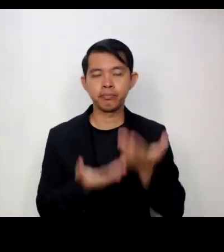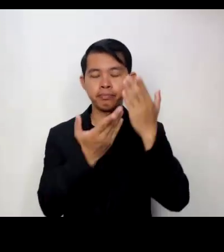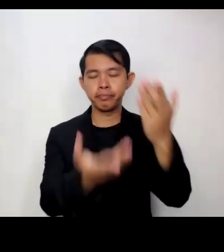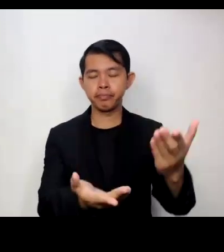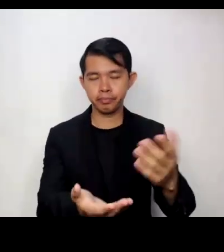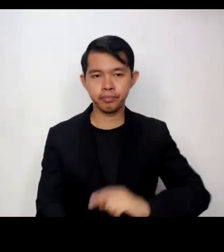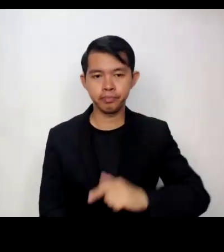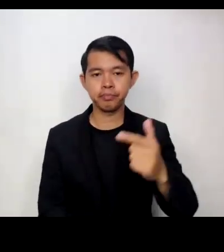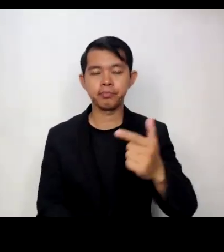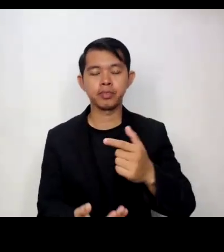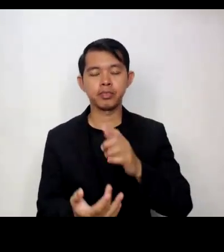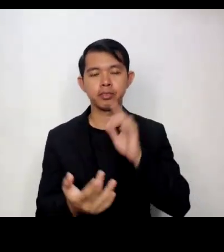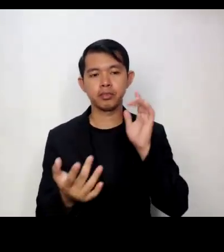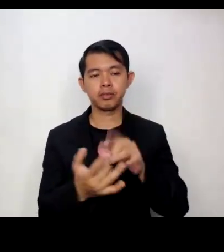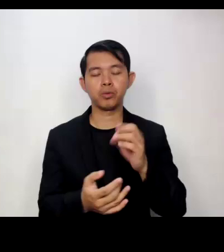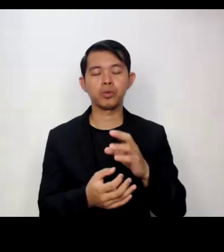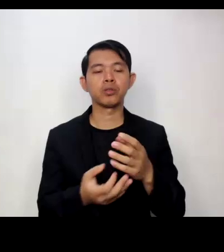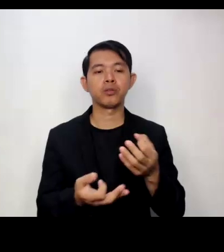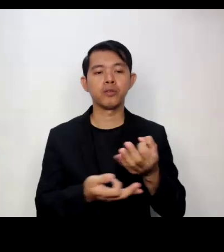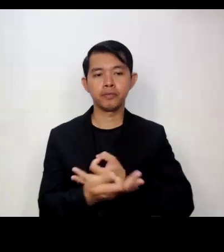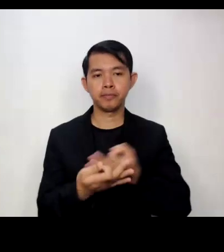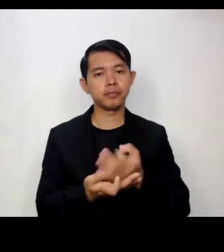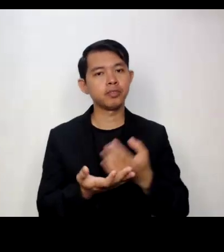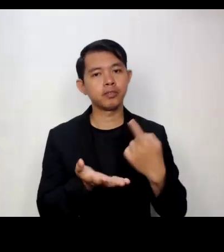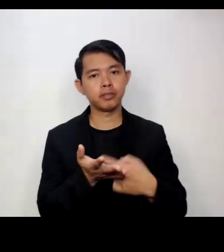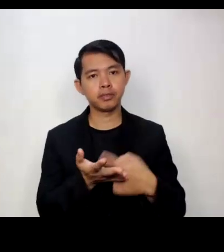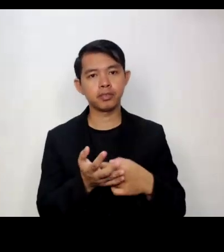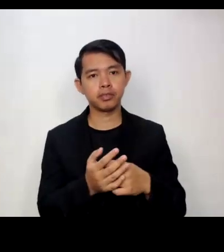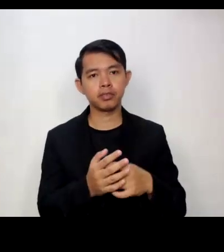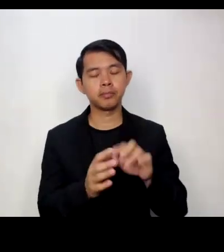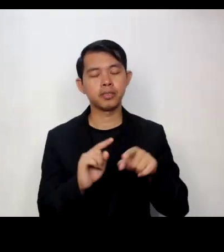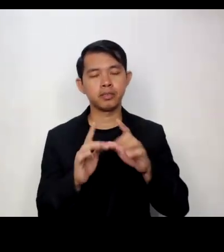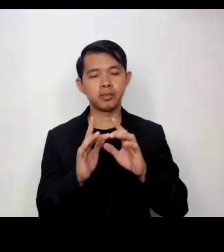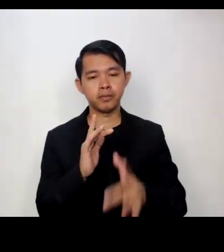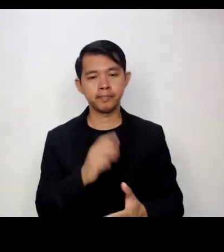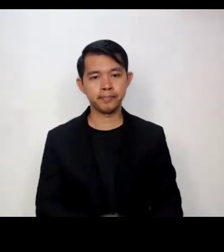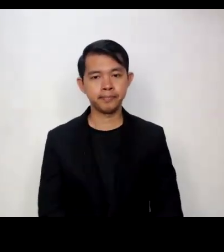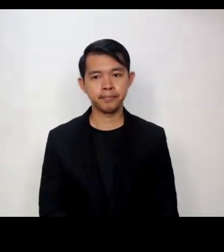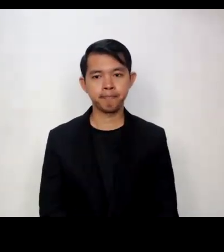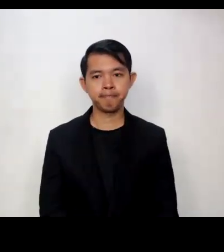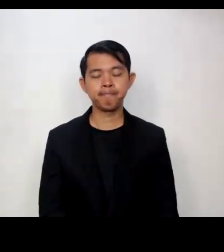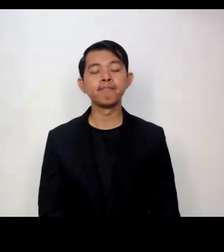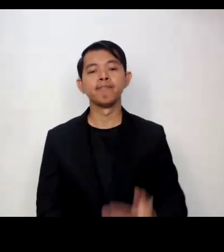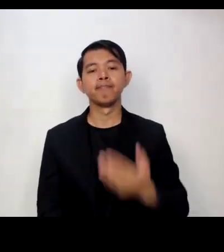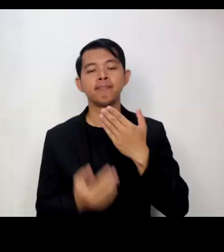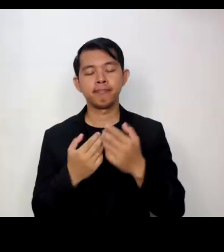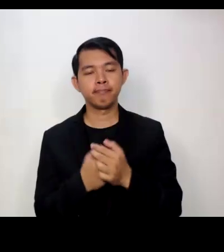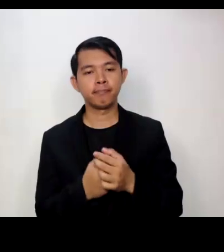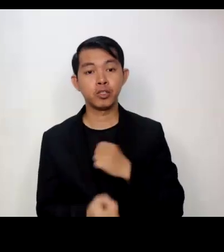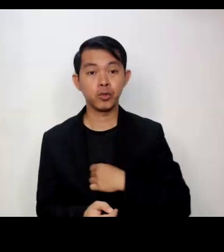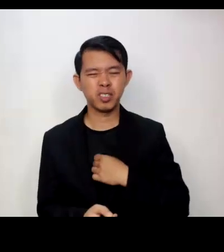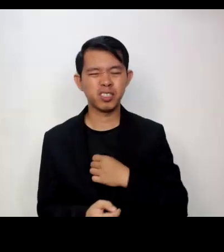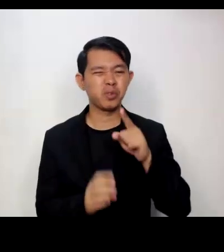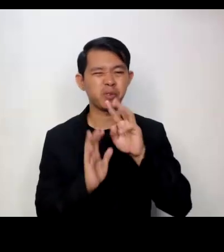connect you or facilitate the discussion offline. Pero, I guess, Doc Nikki. Sorry, one minute